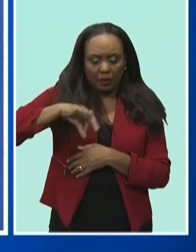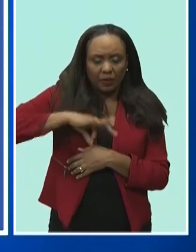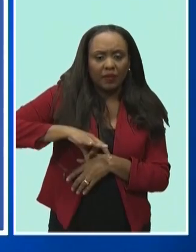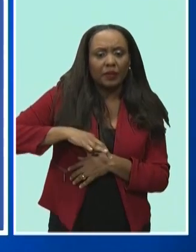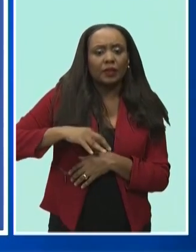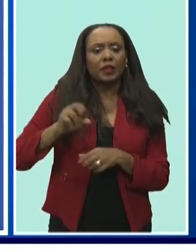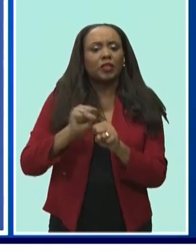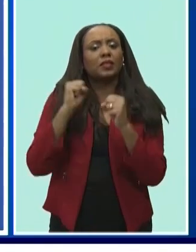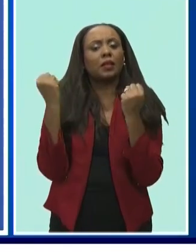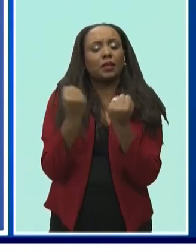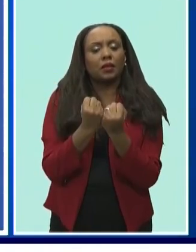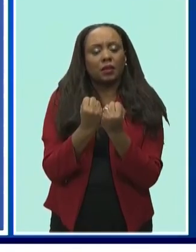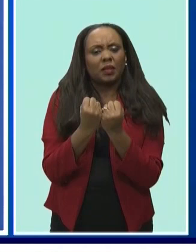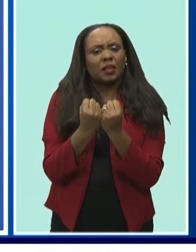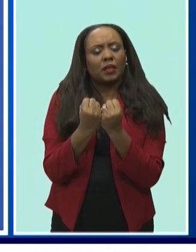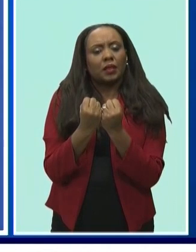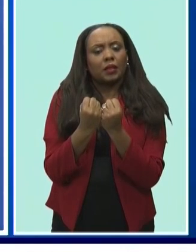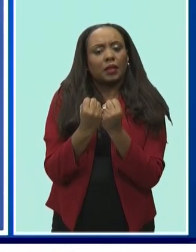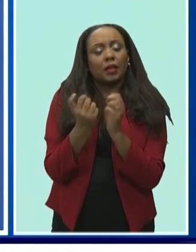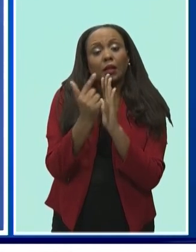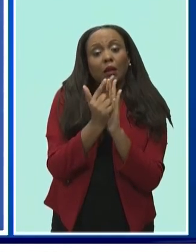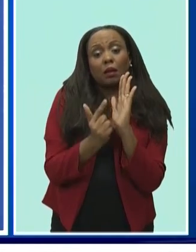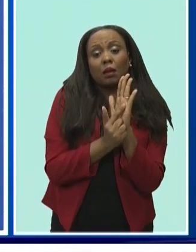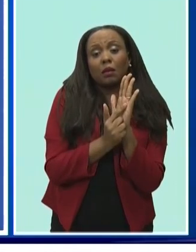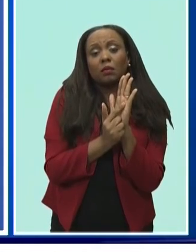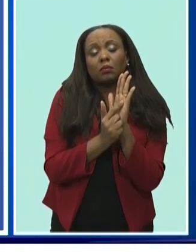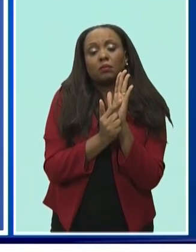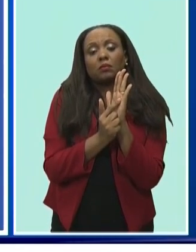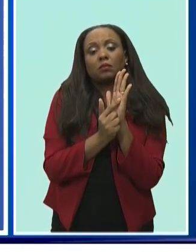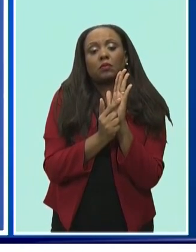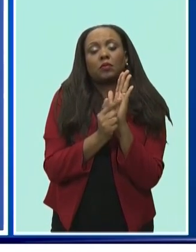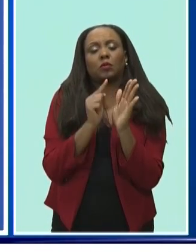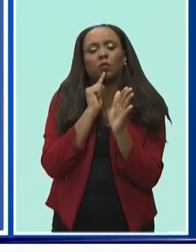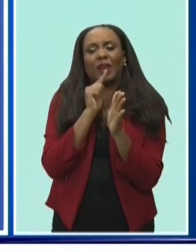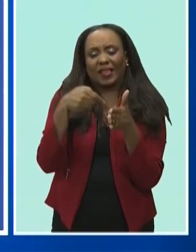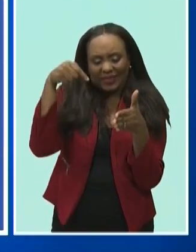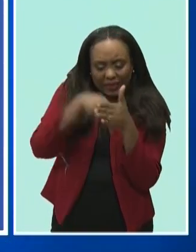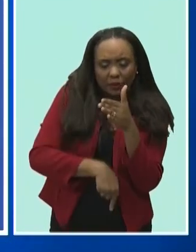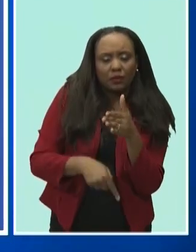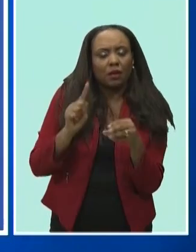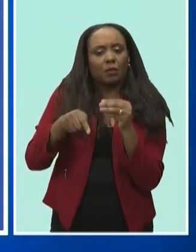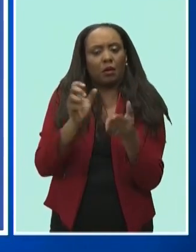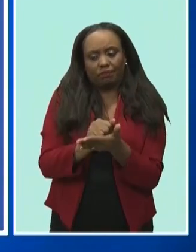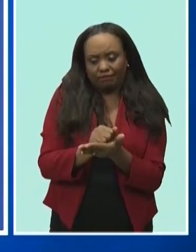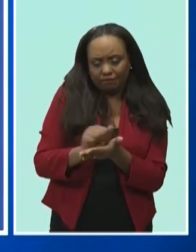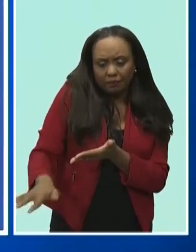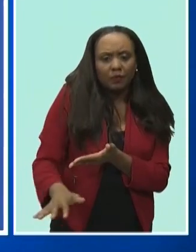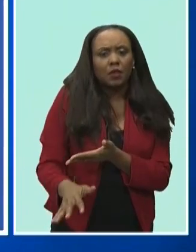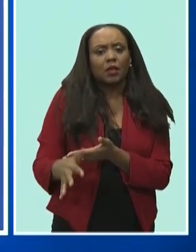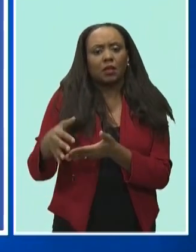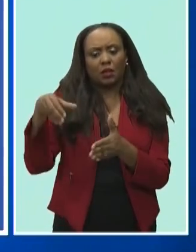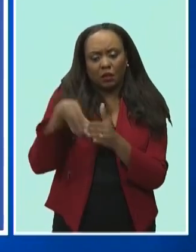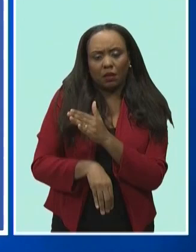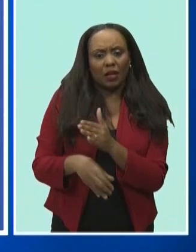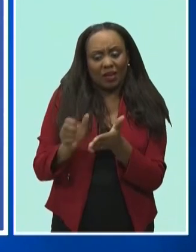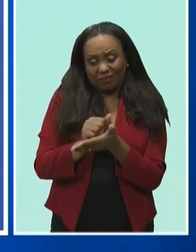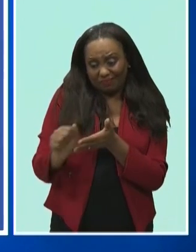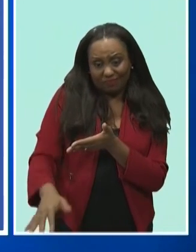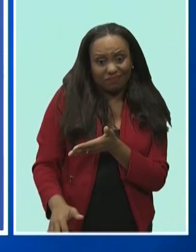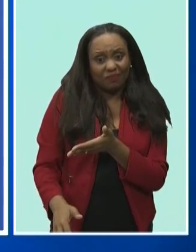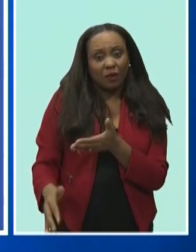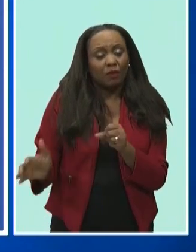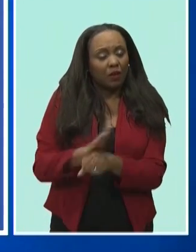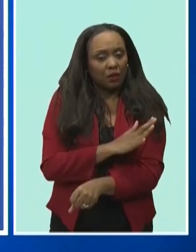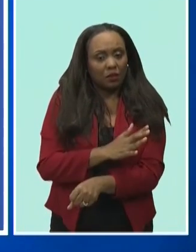society. This particular piece of legislation goes directly into the heart of eradication of corruption and reduction of corruption.